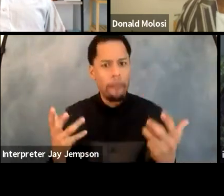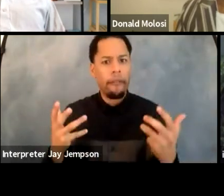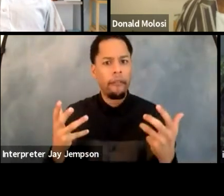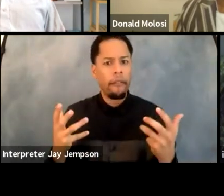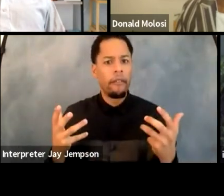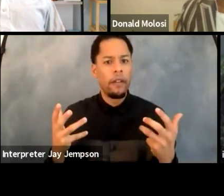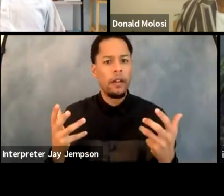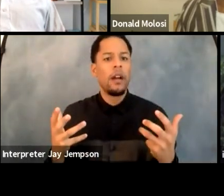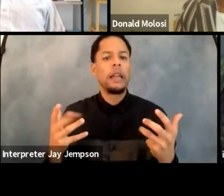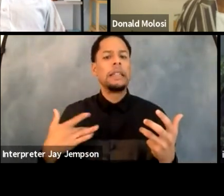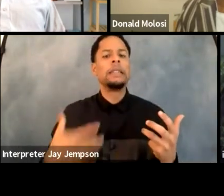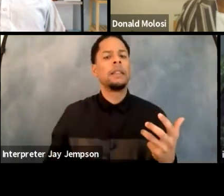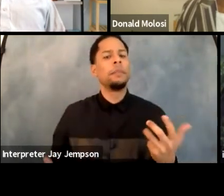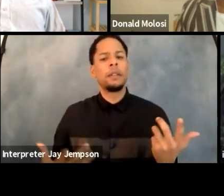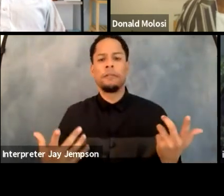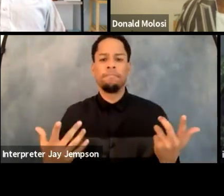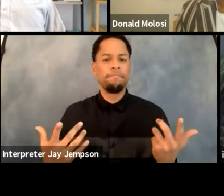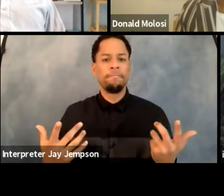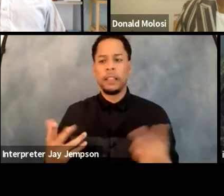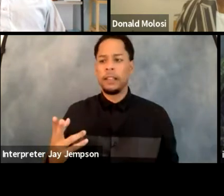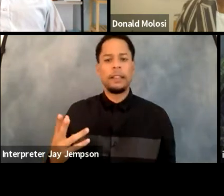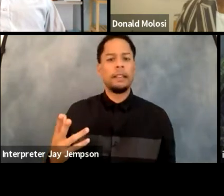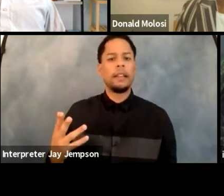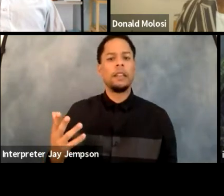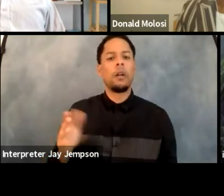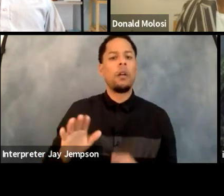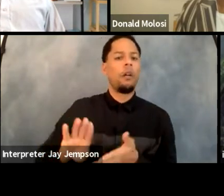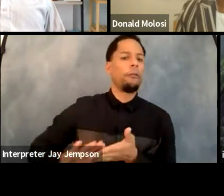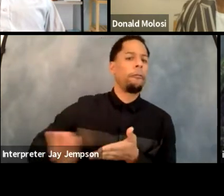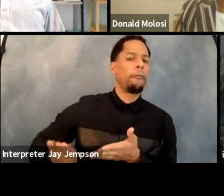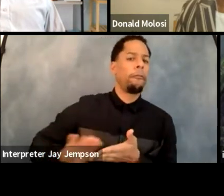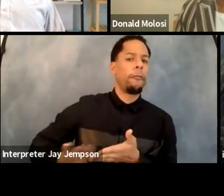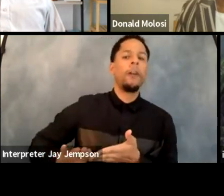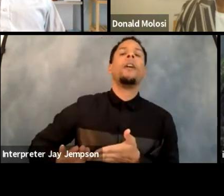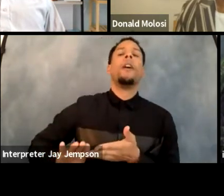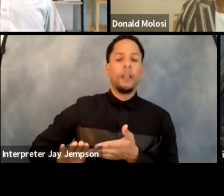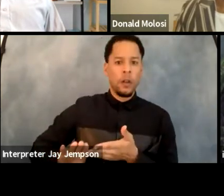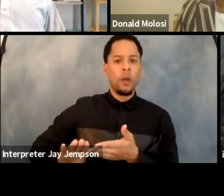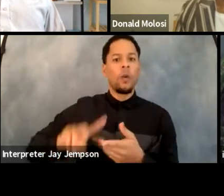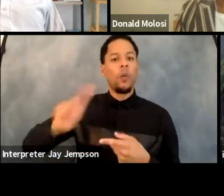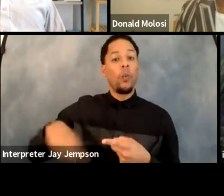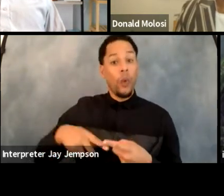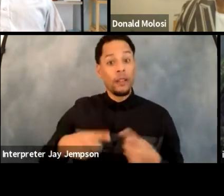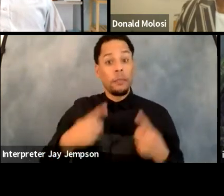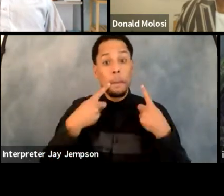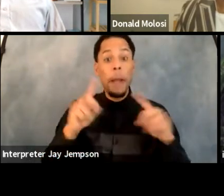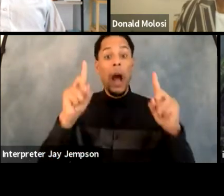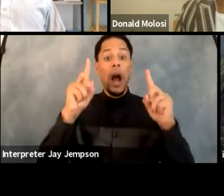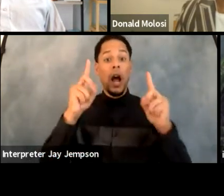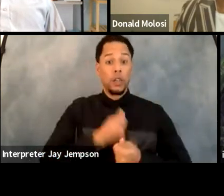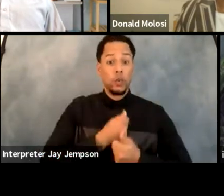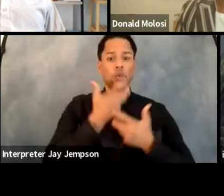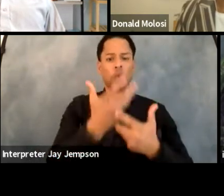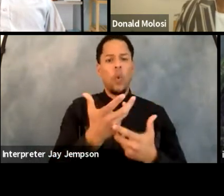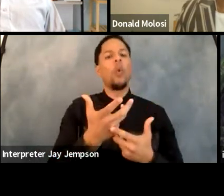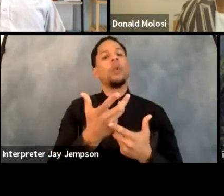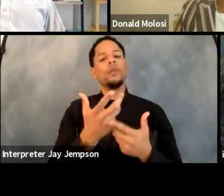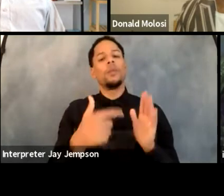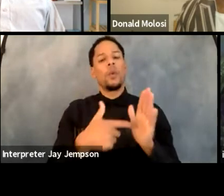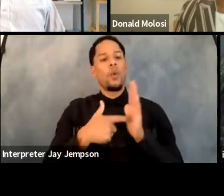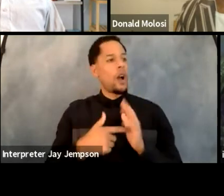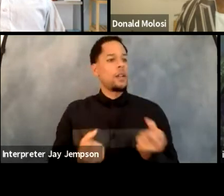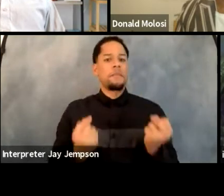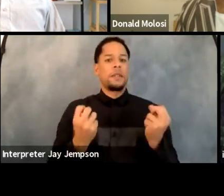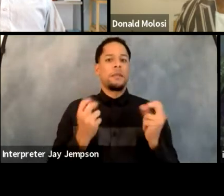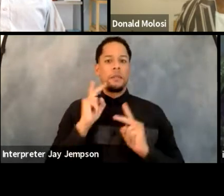to continuously add, you know, until whoever's making the final decision of it's enough now, you